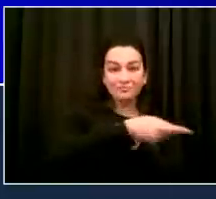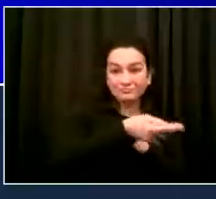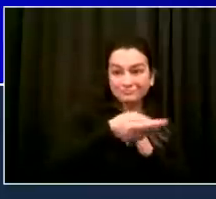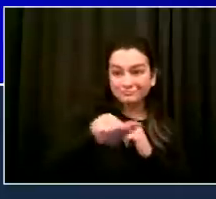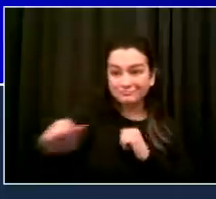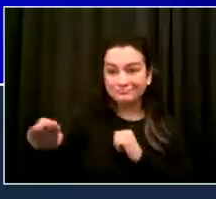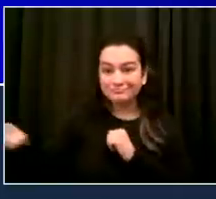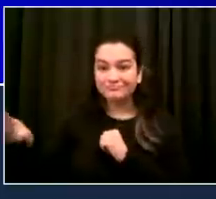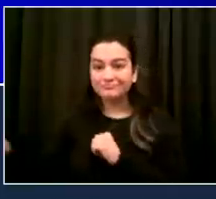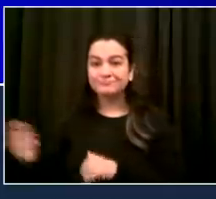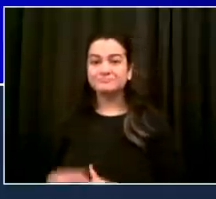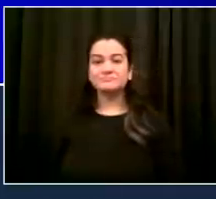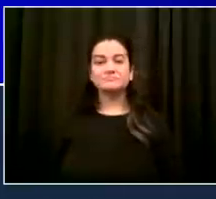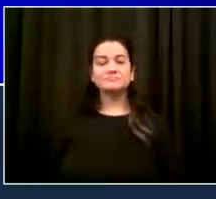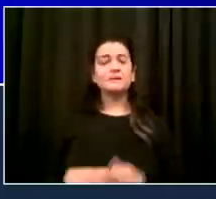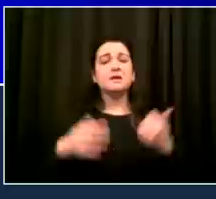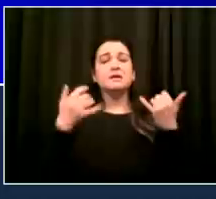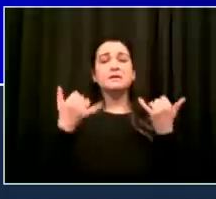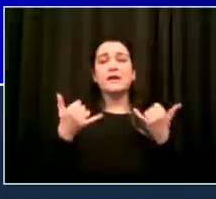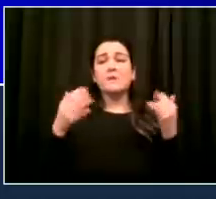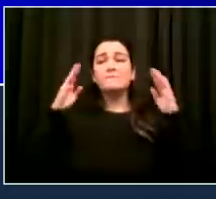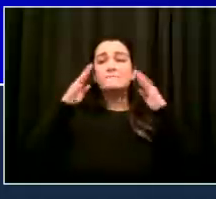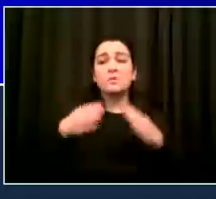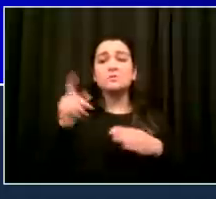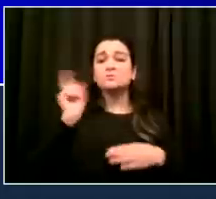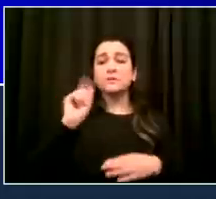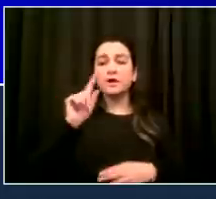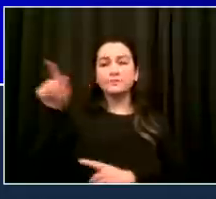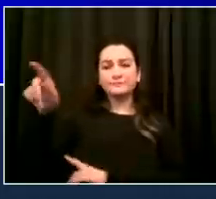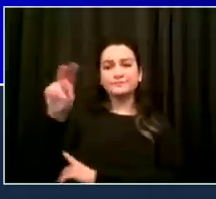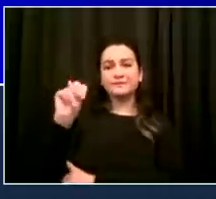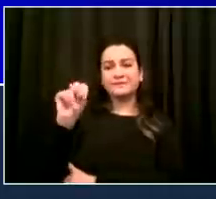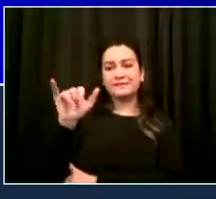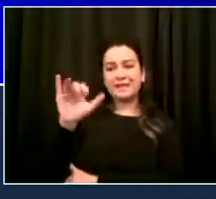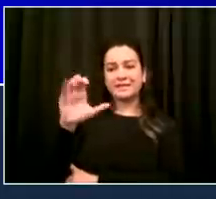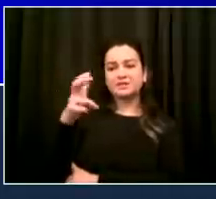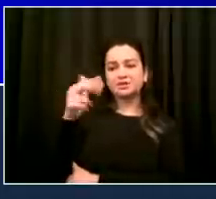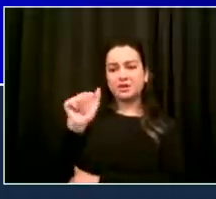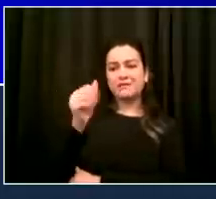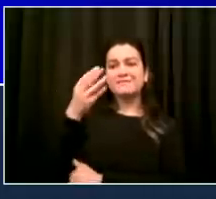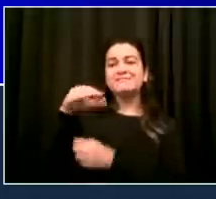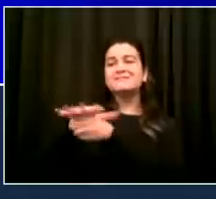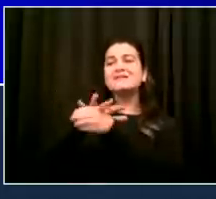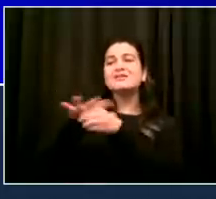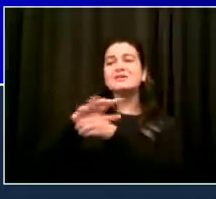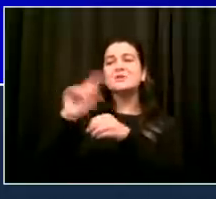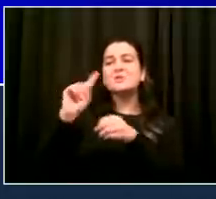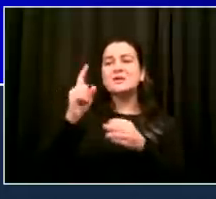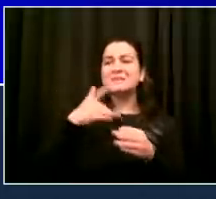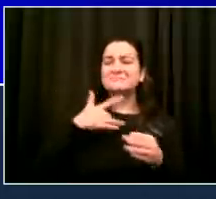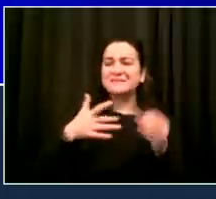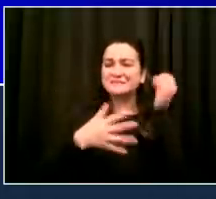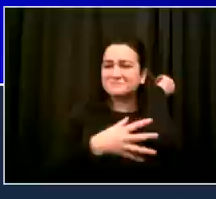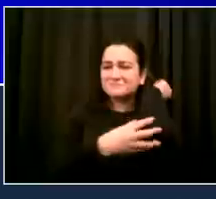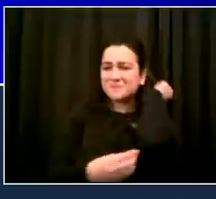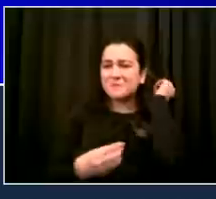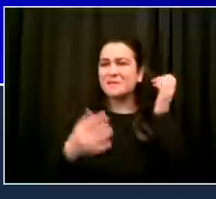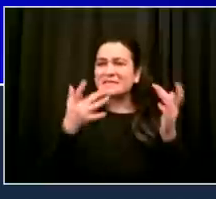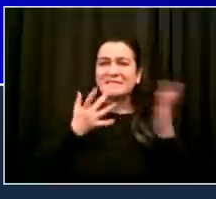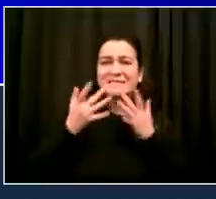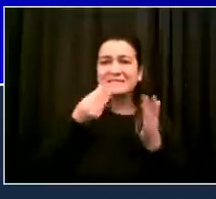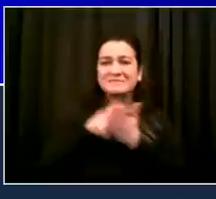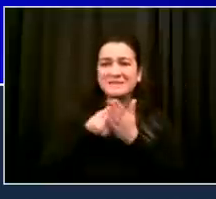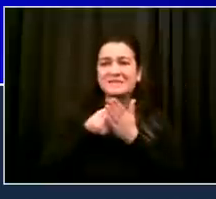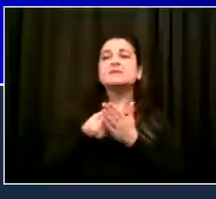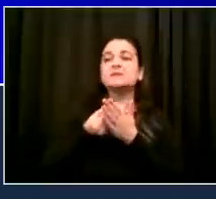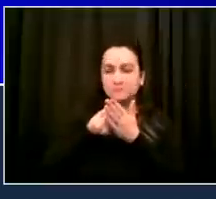that those neighborhoods that were the hardest hit by this pandemic, and many of them in communities of color, that is an important aspect